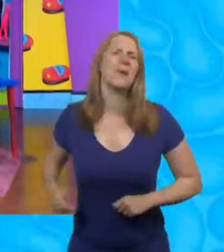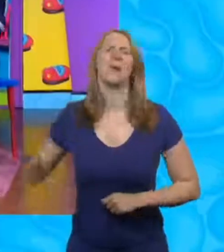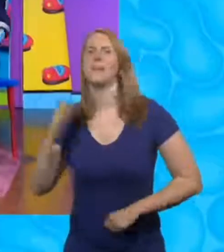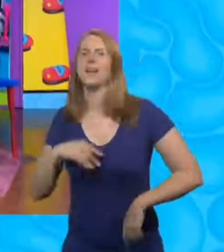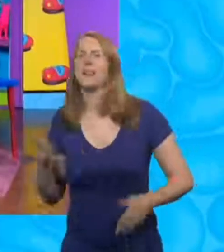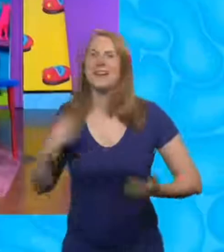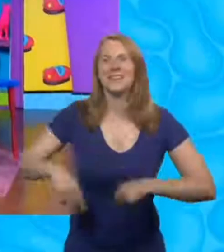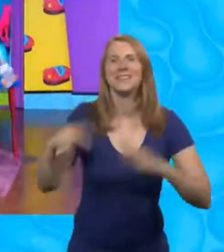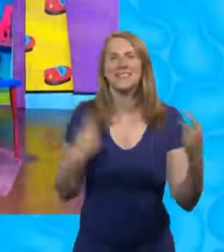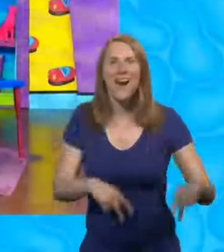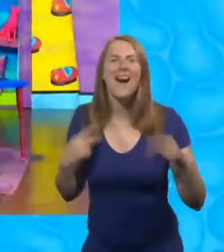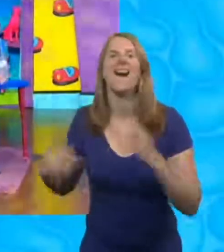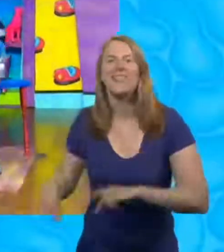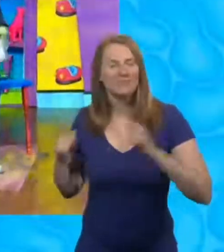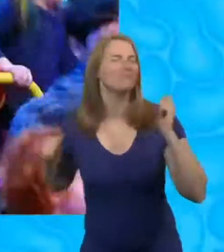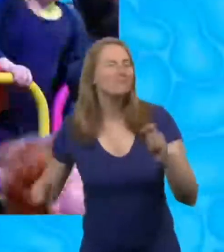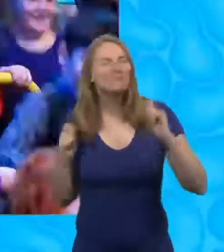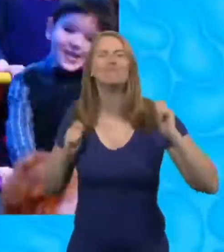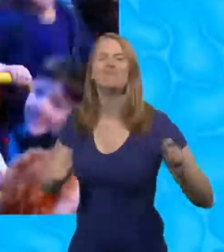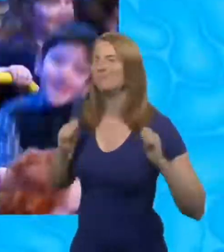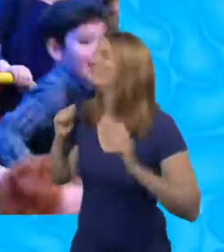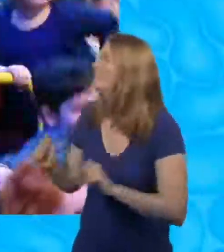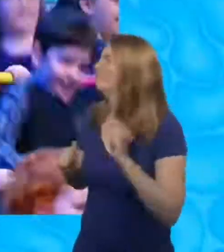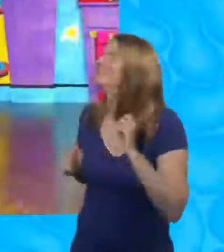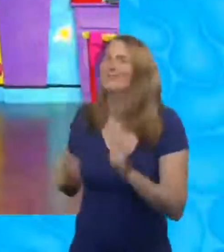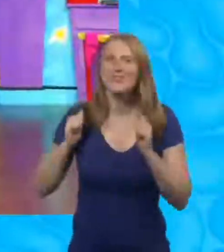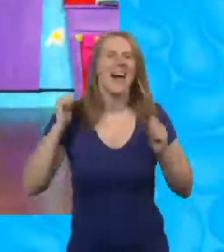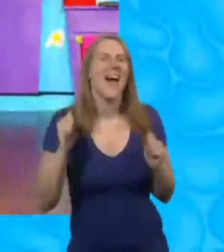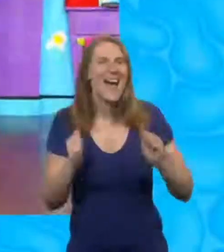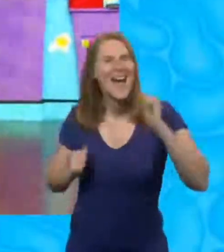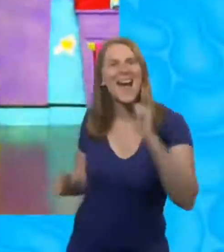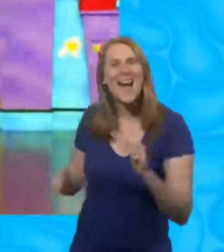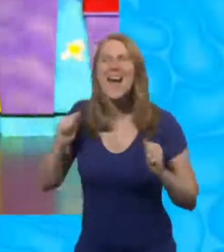Let's dance. Hit it again. Come on. Here we go. Come on. Whoa. Yeah. All right. Here we go.